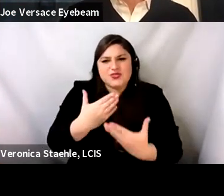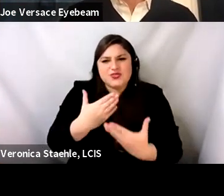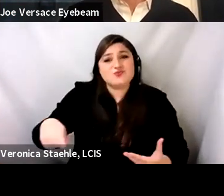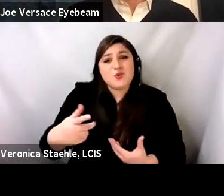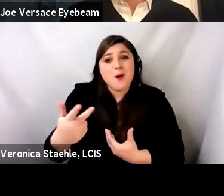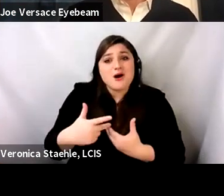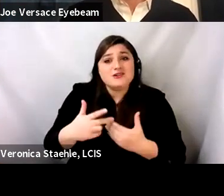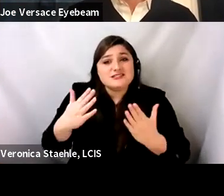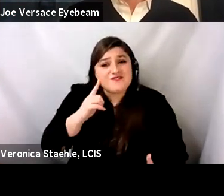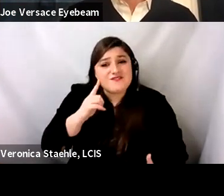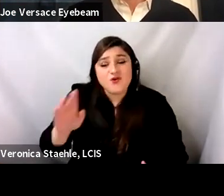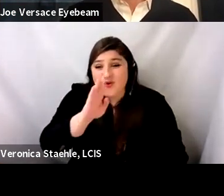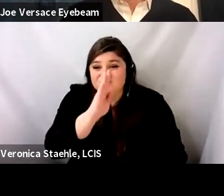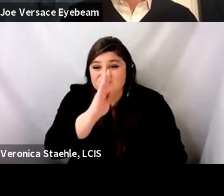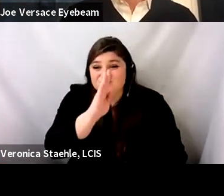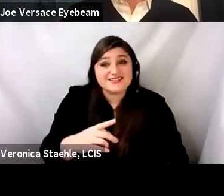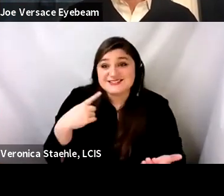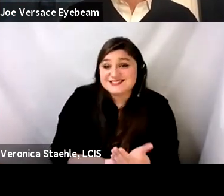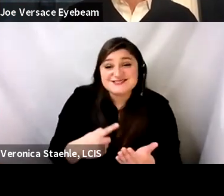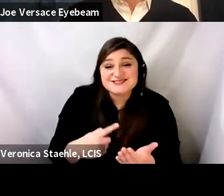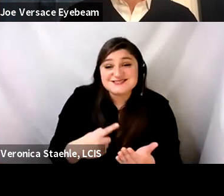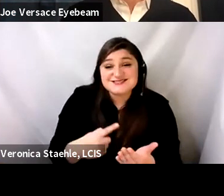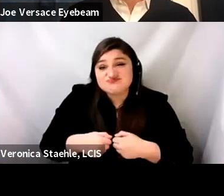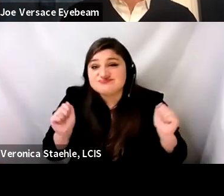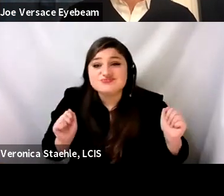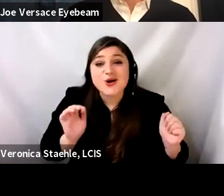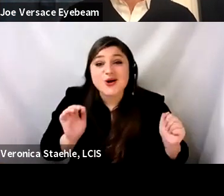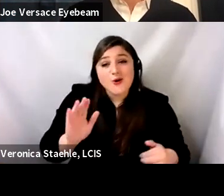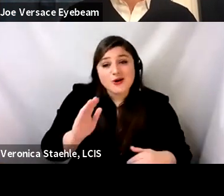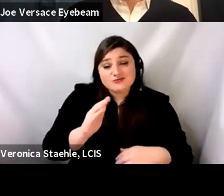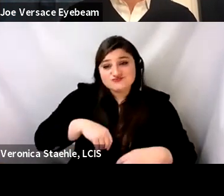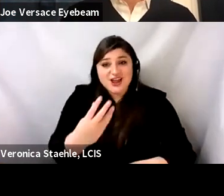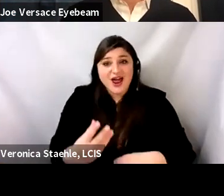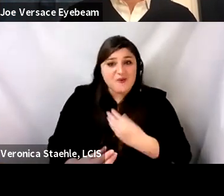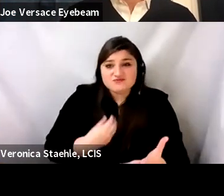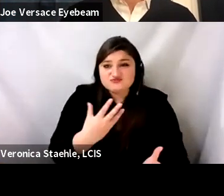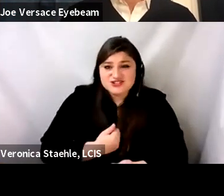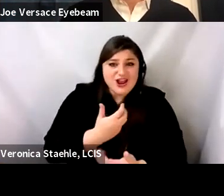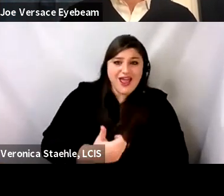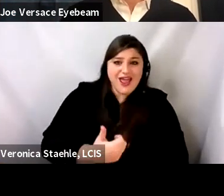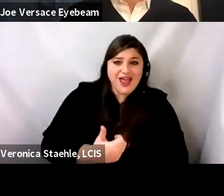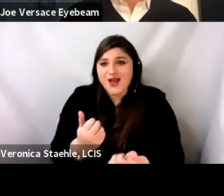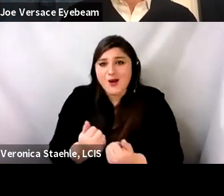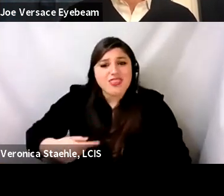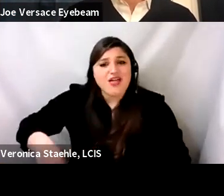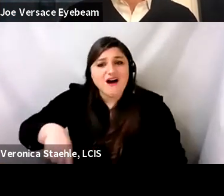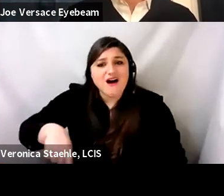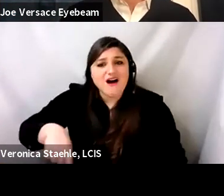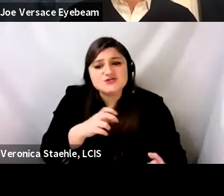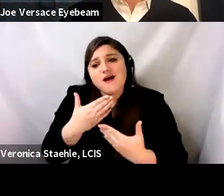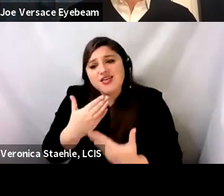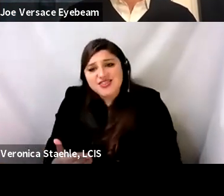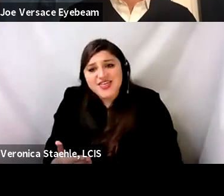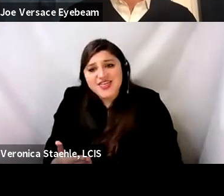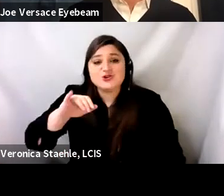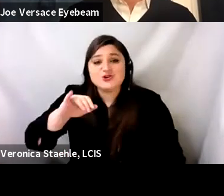your generosity and your willingness to share your stories. So thanks, Judy, Francis, Mark, Roderick, and